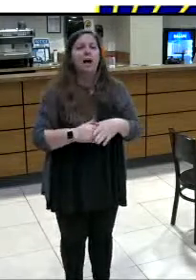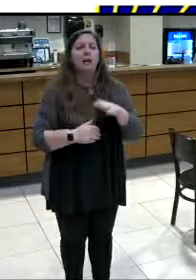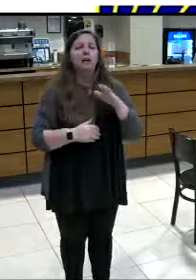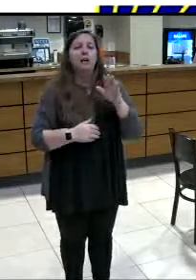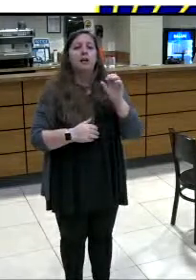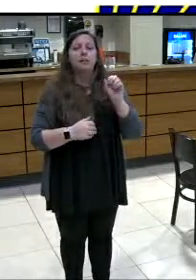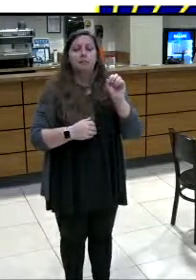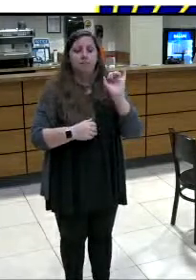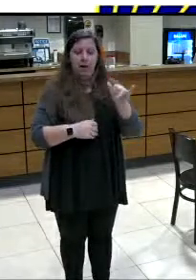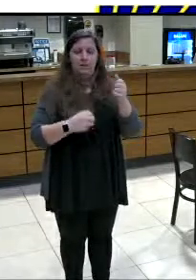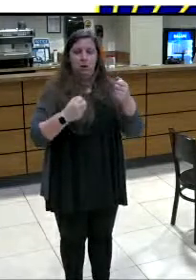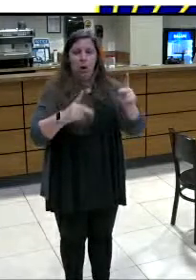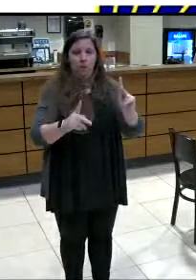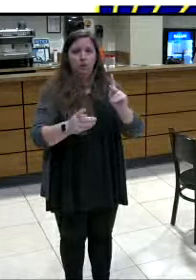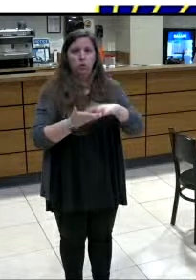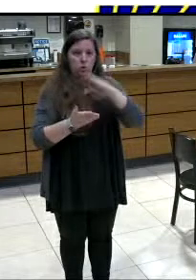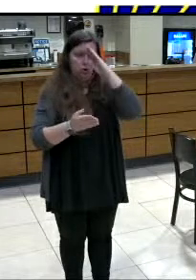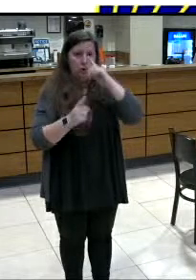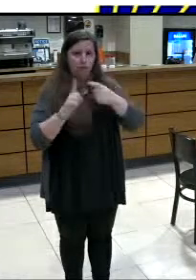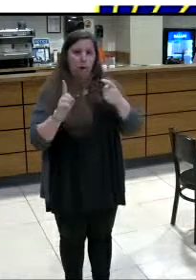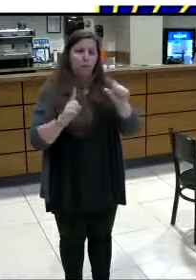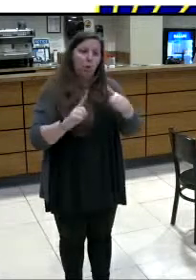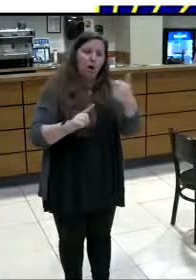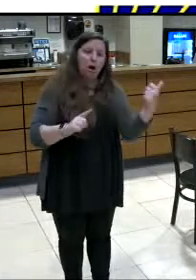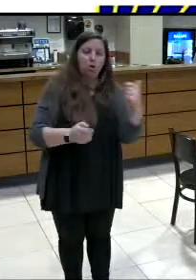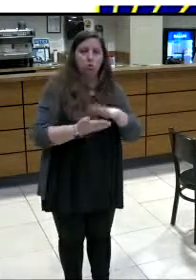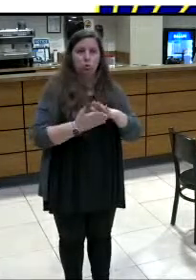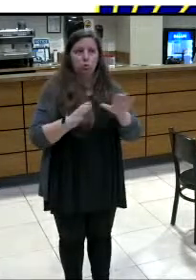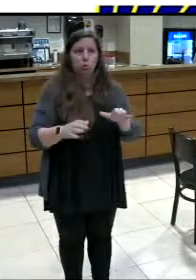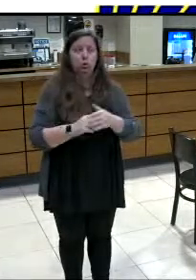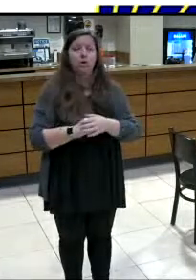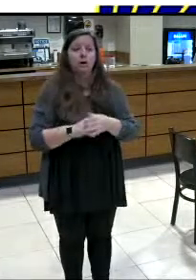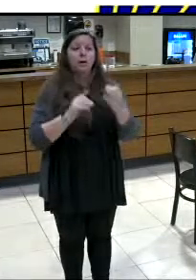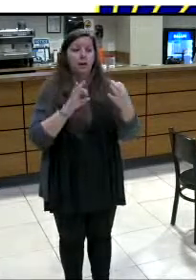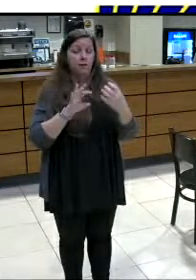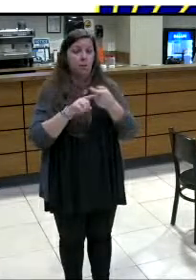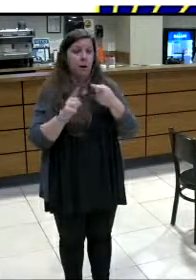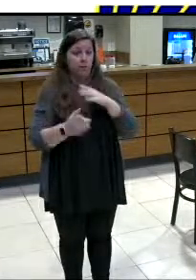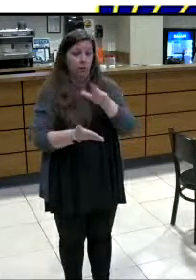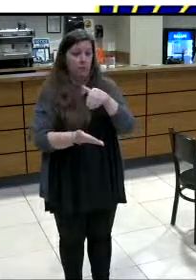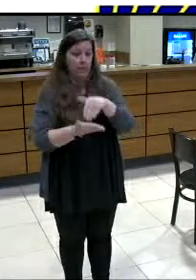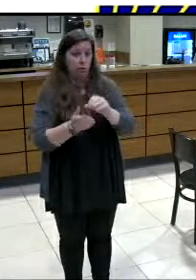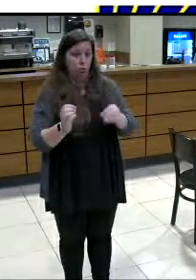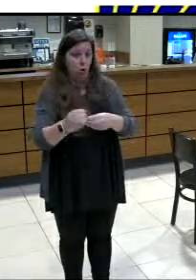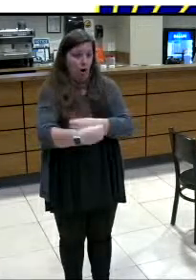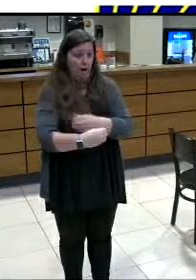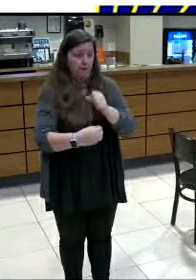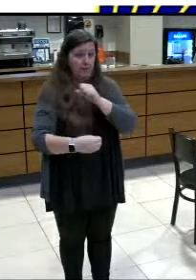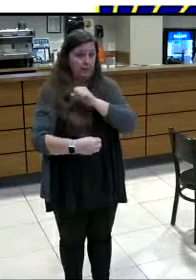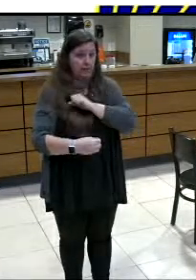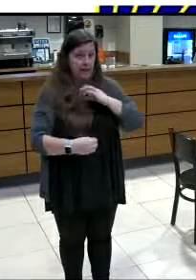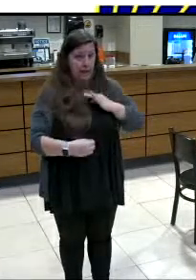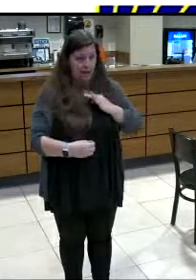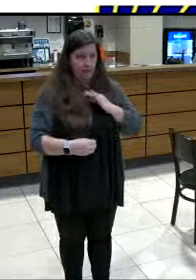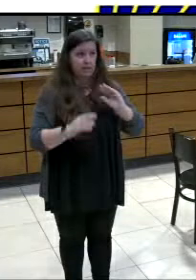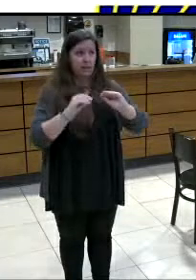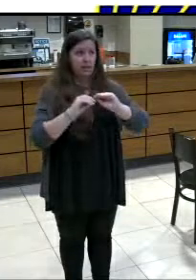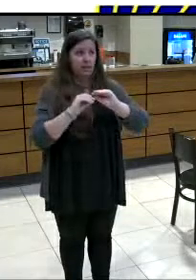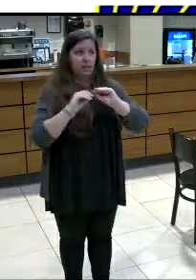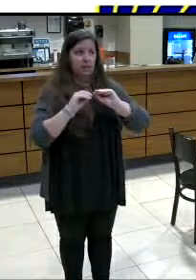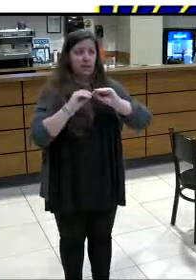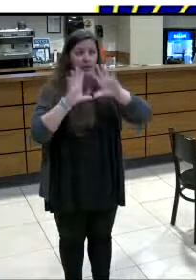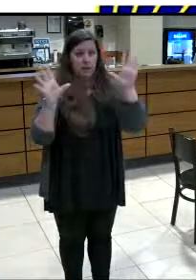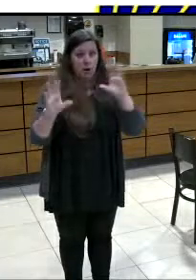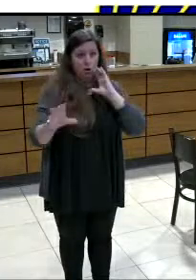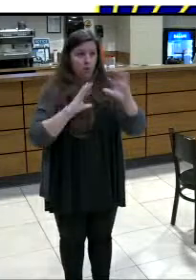are implementing. The feedback that we receive from our central office staff is clear communications between